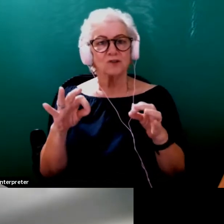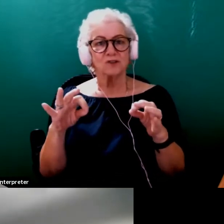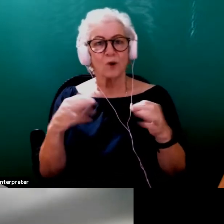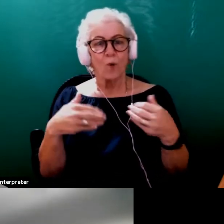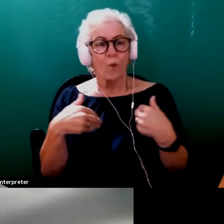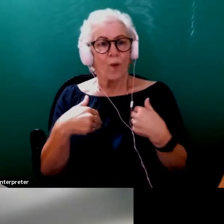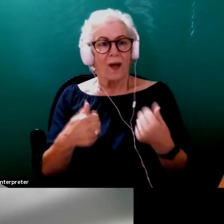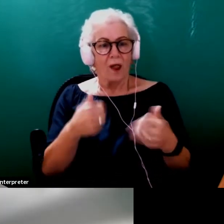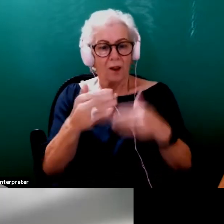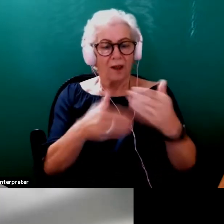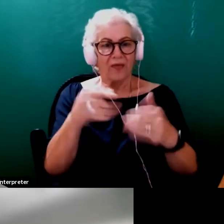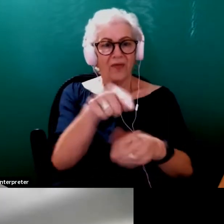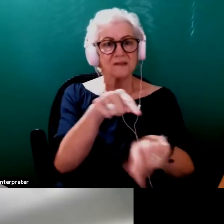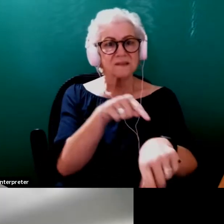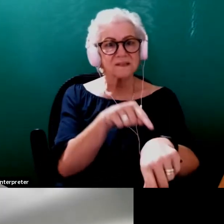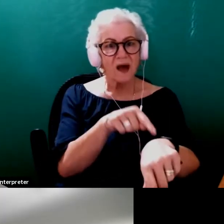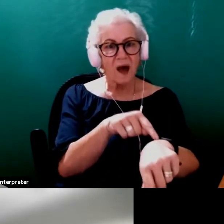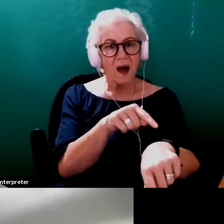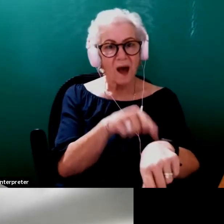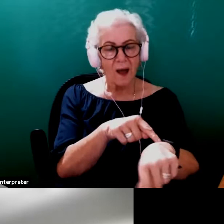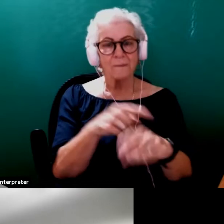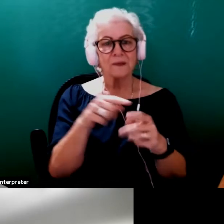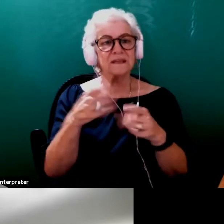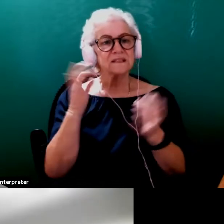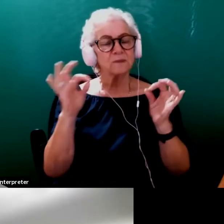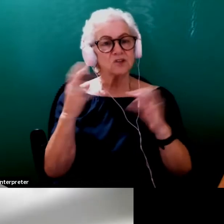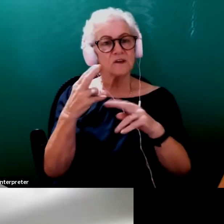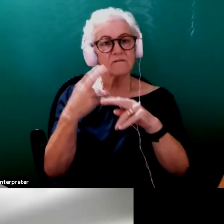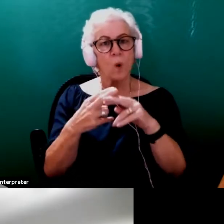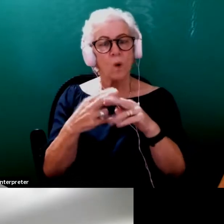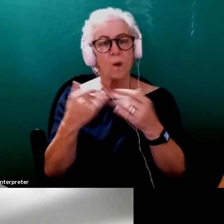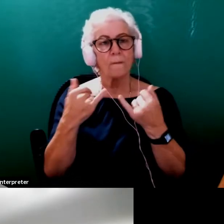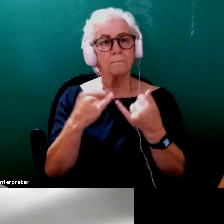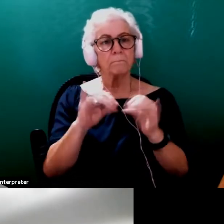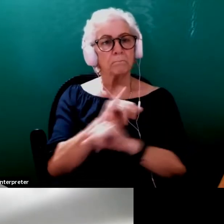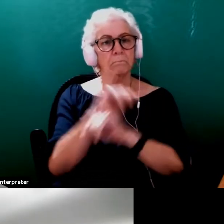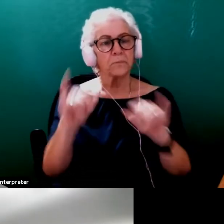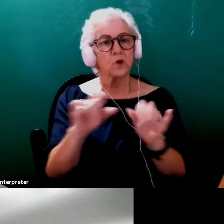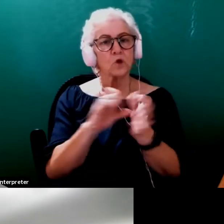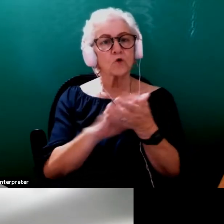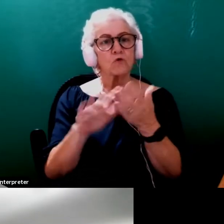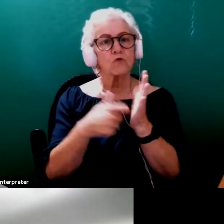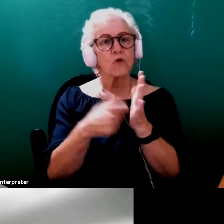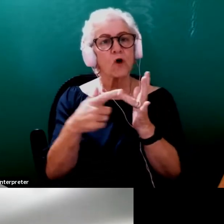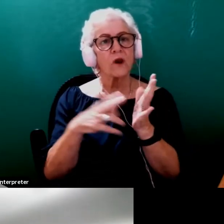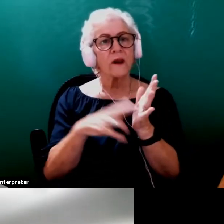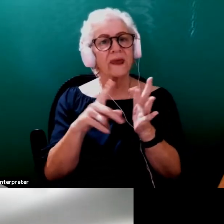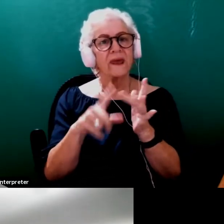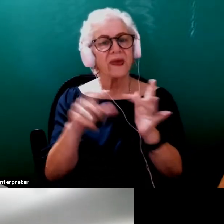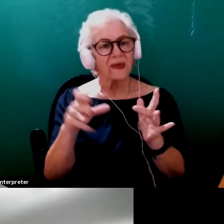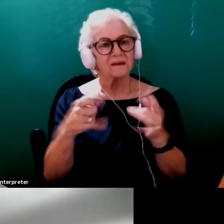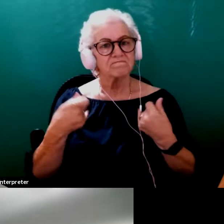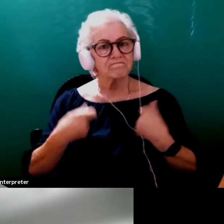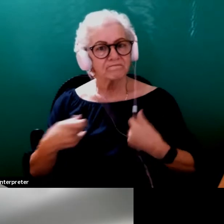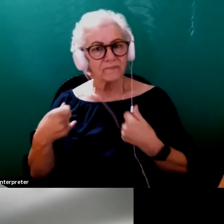something about most chronic conditions. By the mid-20th century, when the